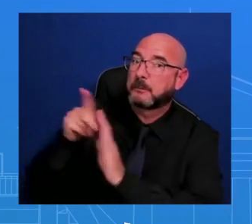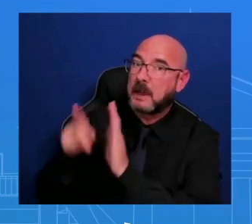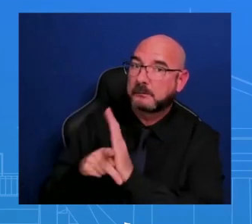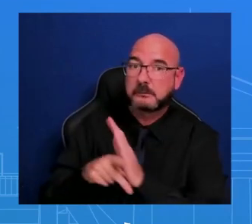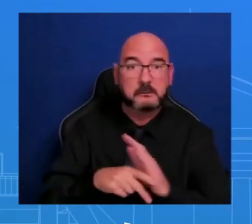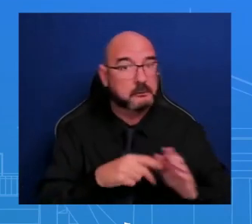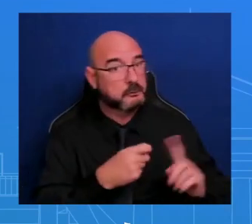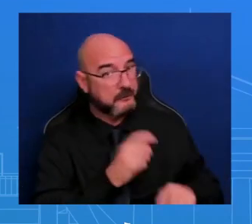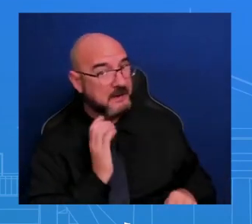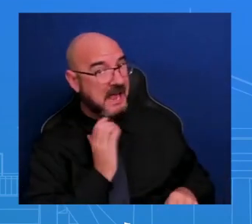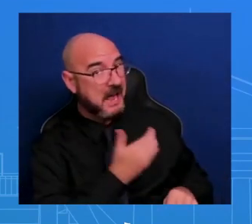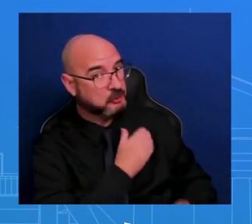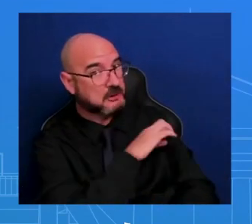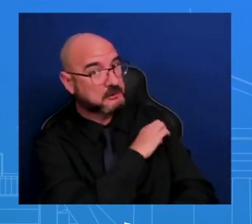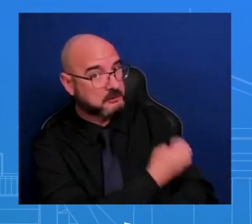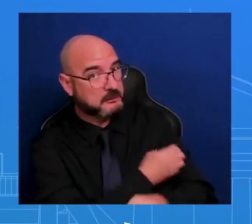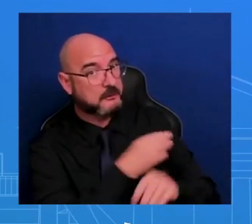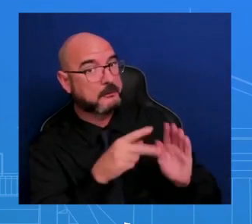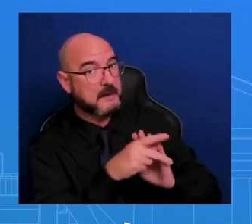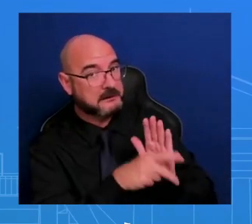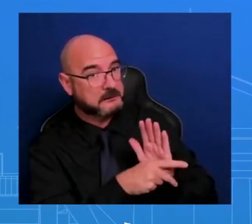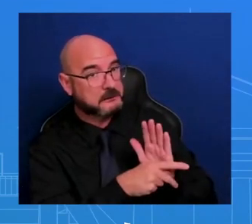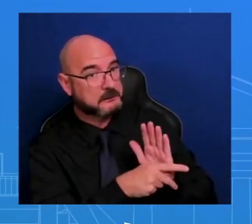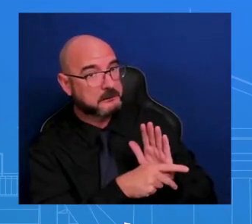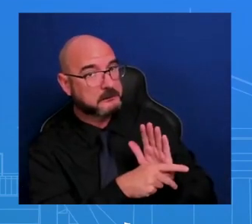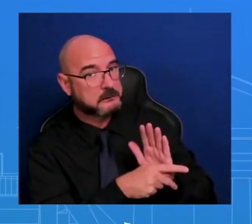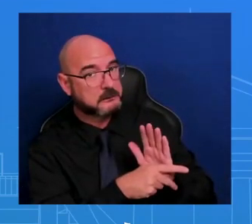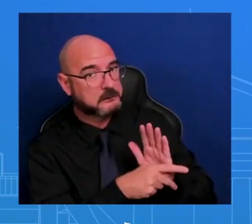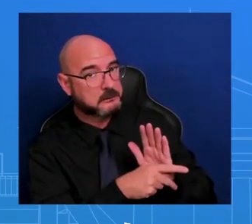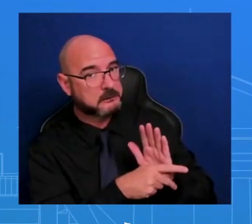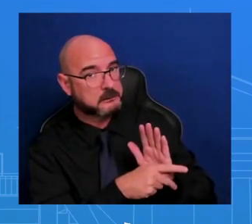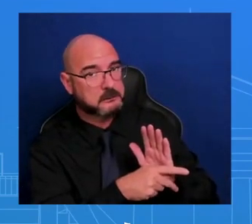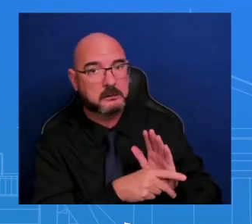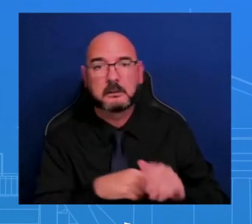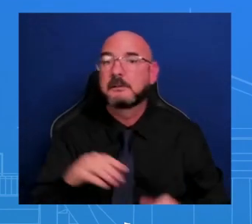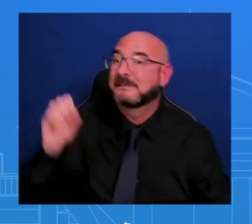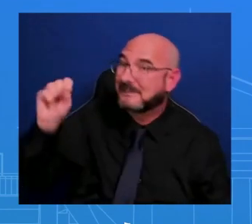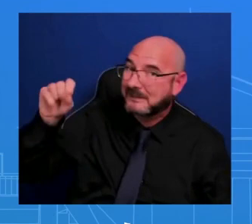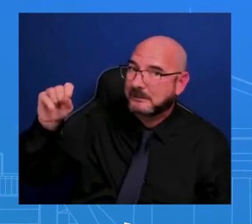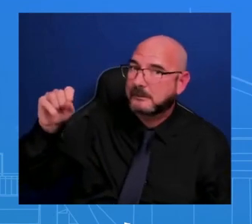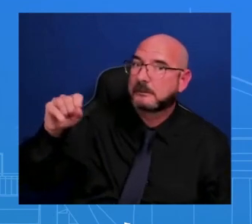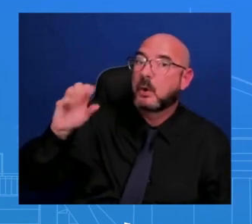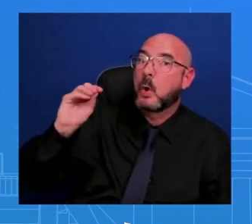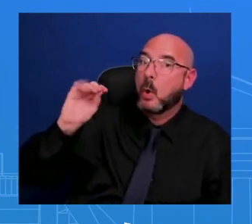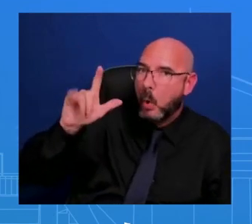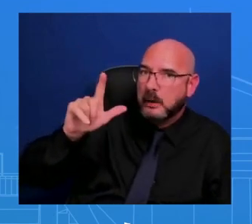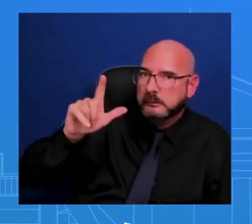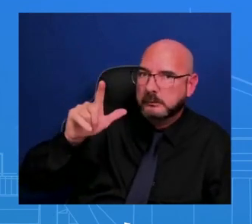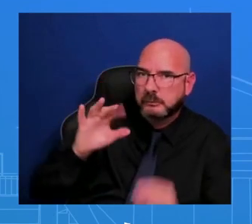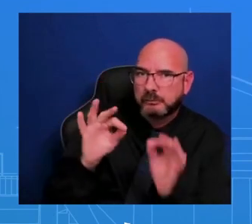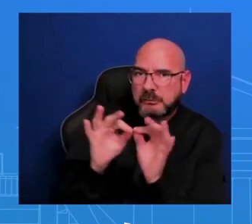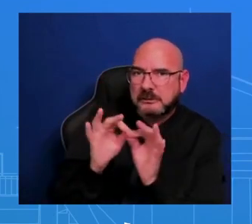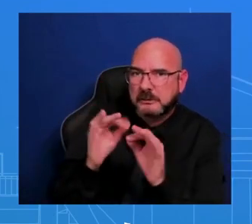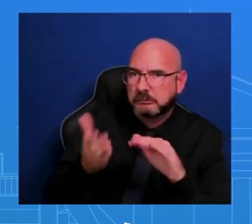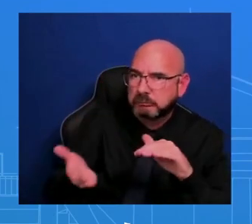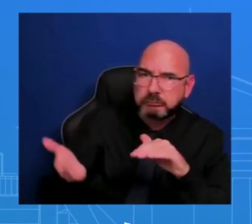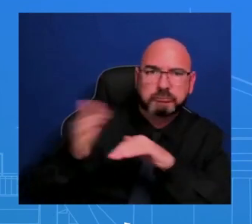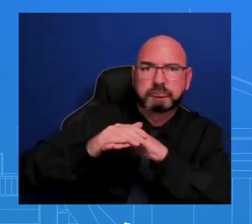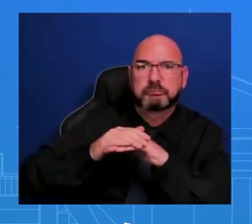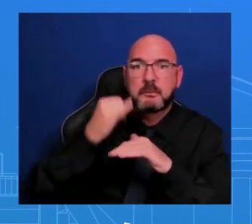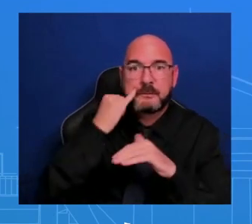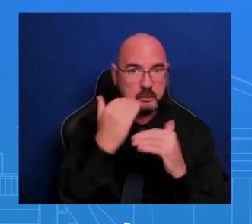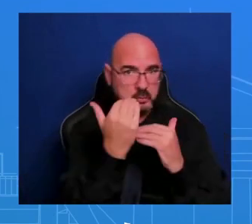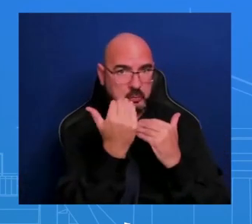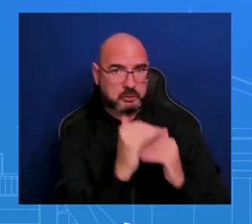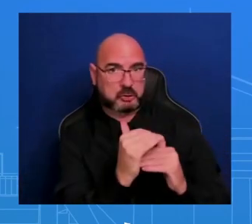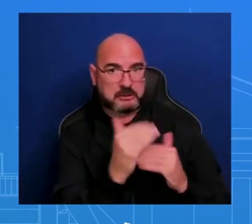the price of oil go up. Because when you restrict supply here in the United States, it's forcing to get the global supply from